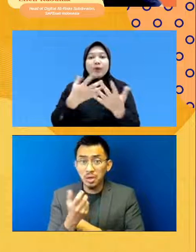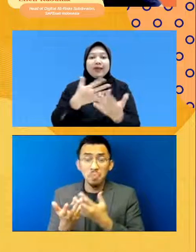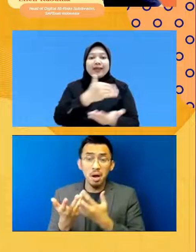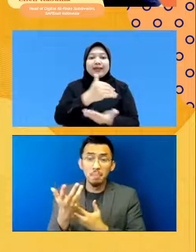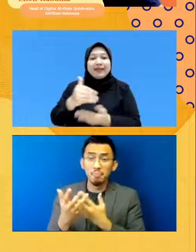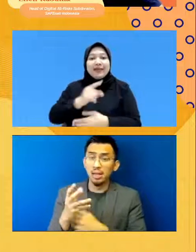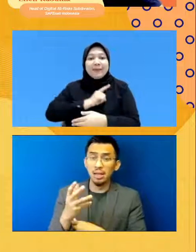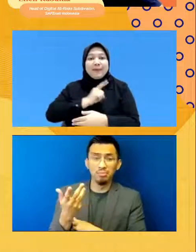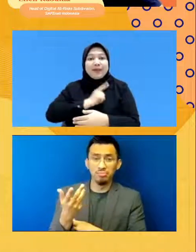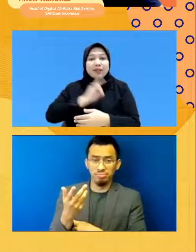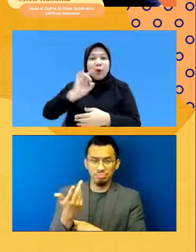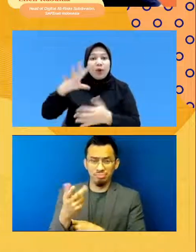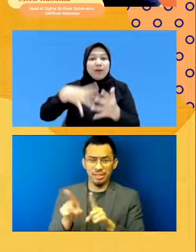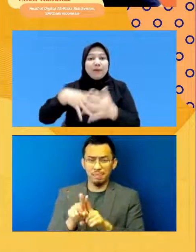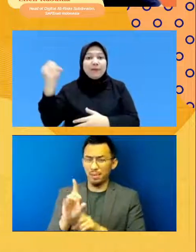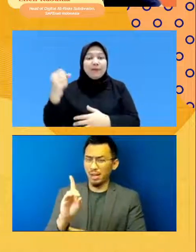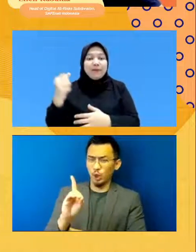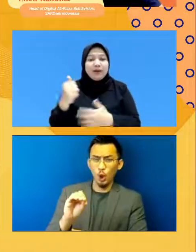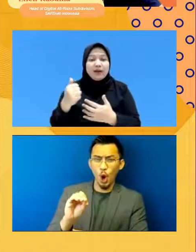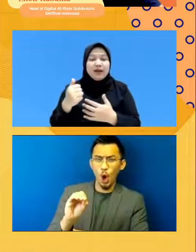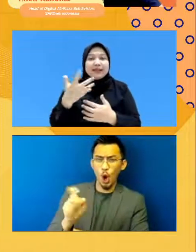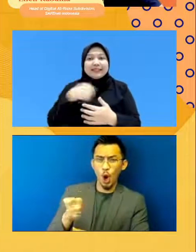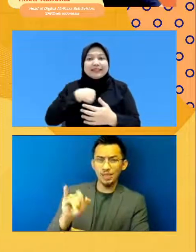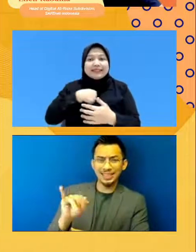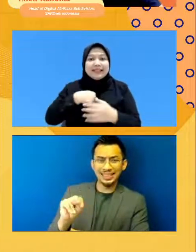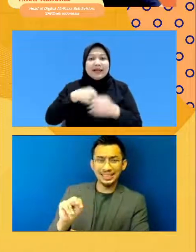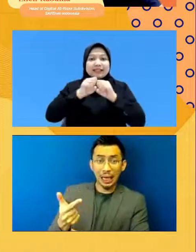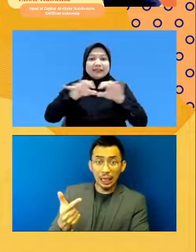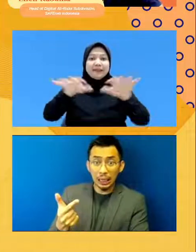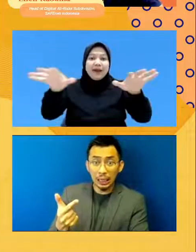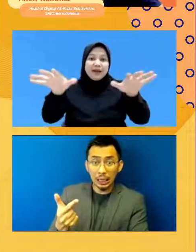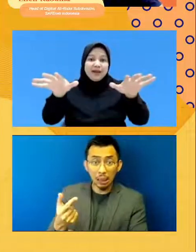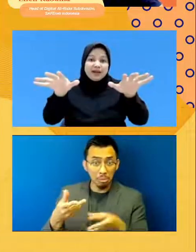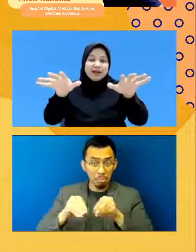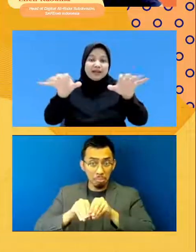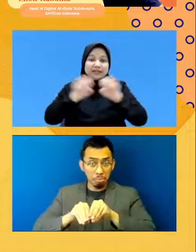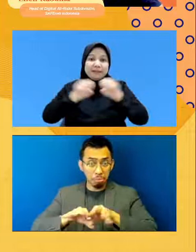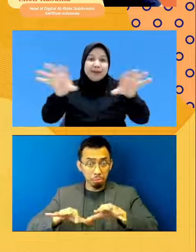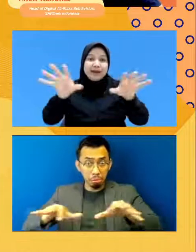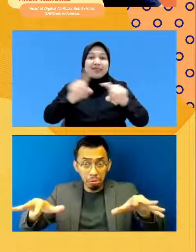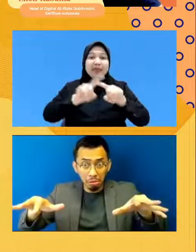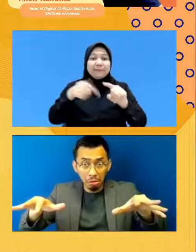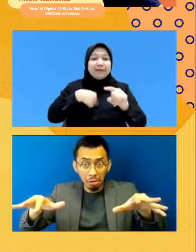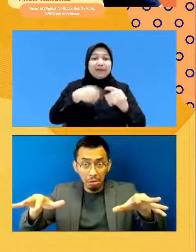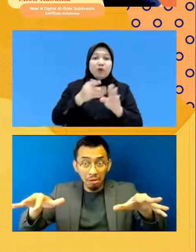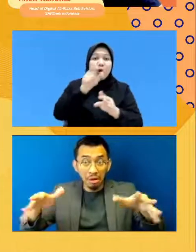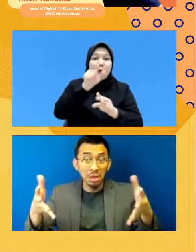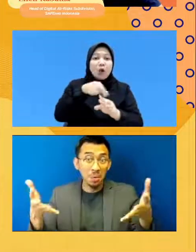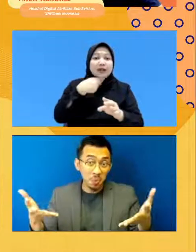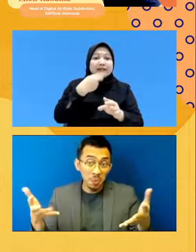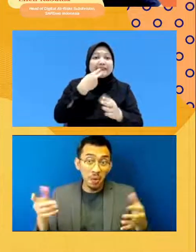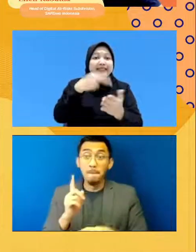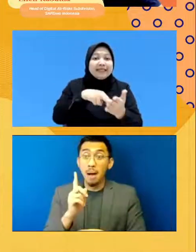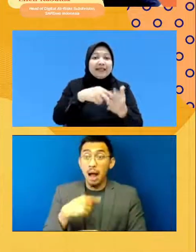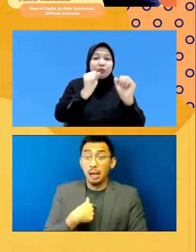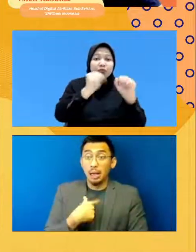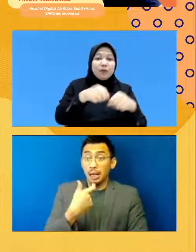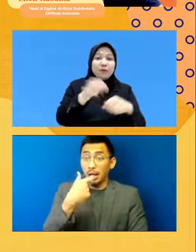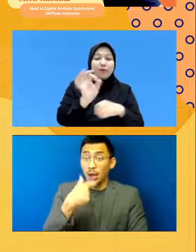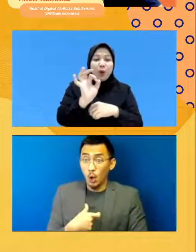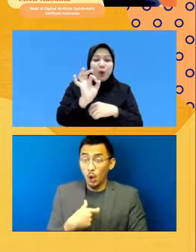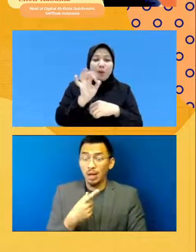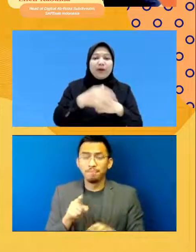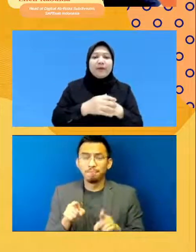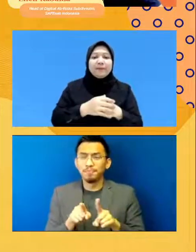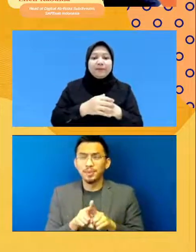information to the public space, of course, without consent of that person. And it's actually the goal of spreading this information